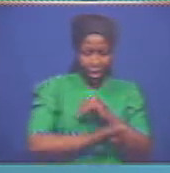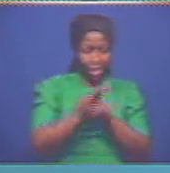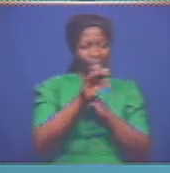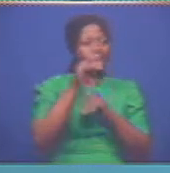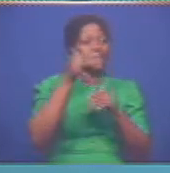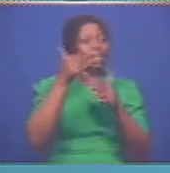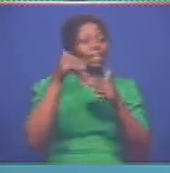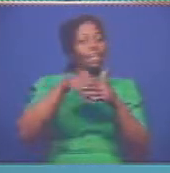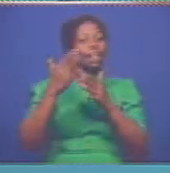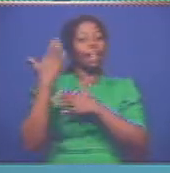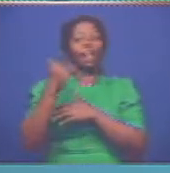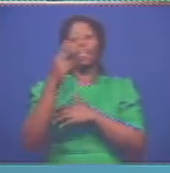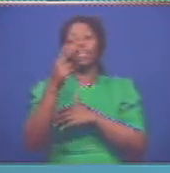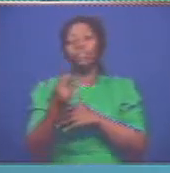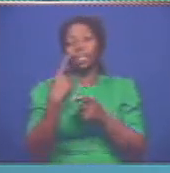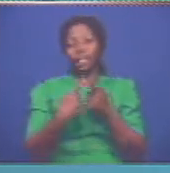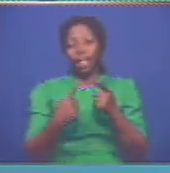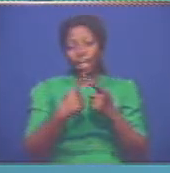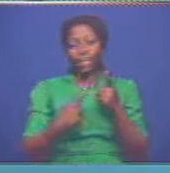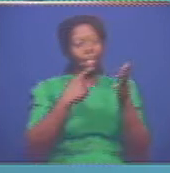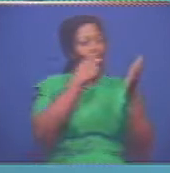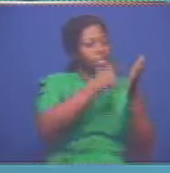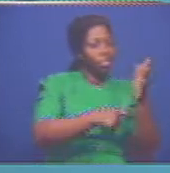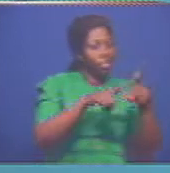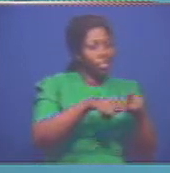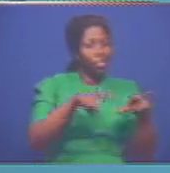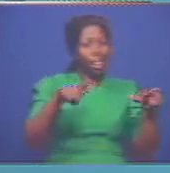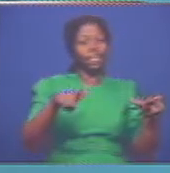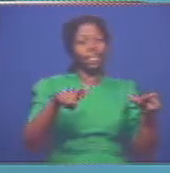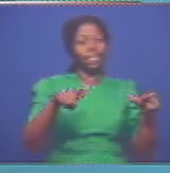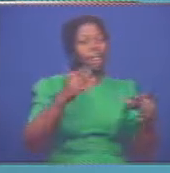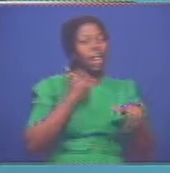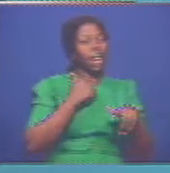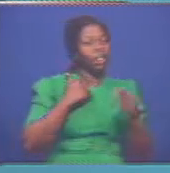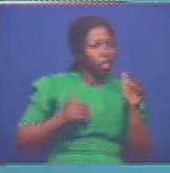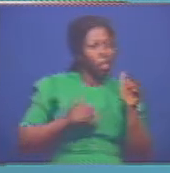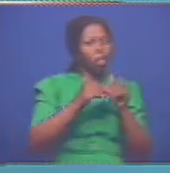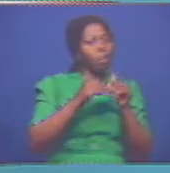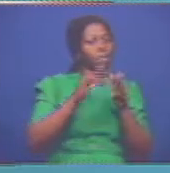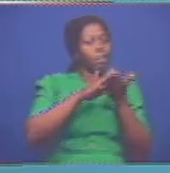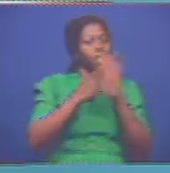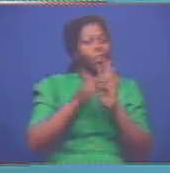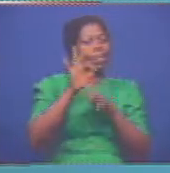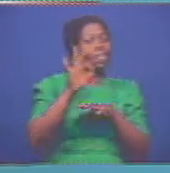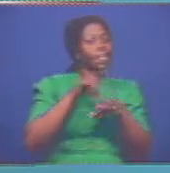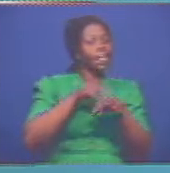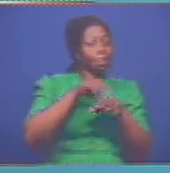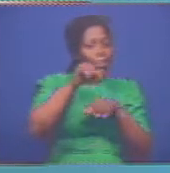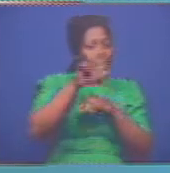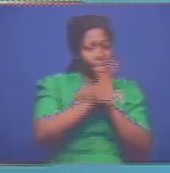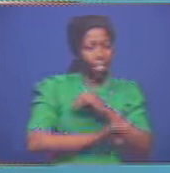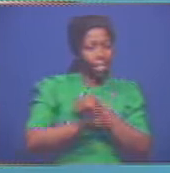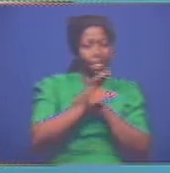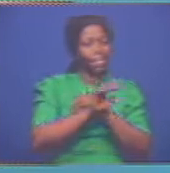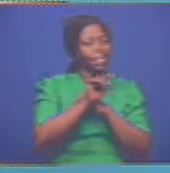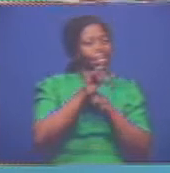last 20 years, the cost of land has almost tripled in this country. And this has purely